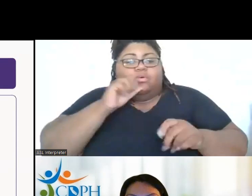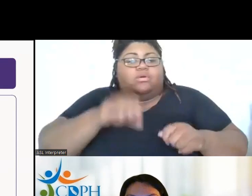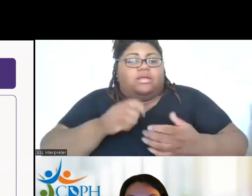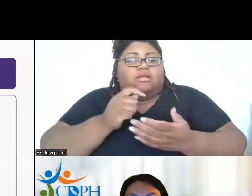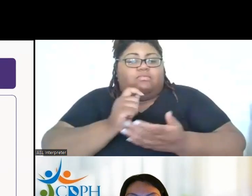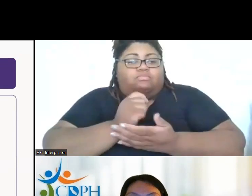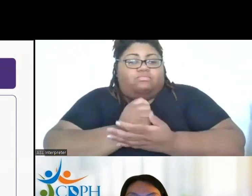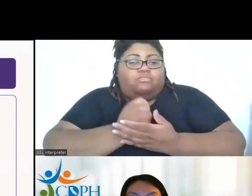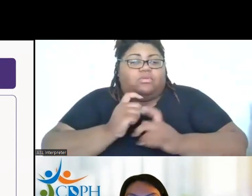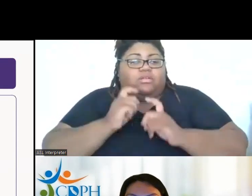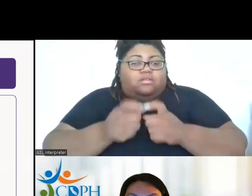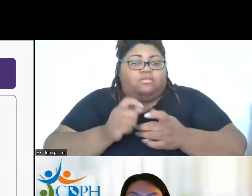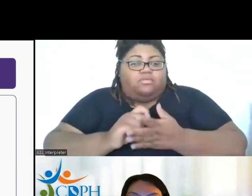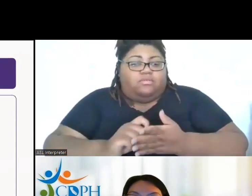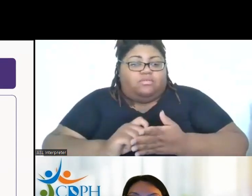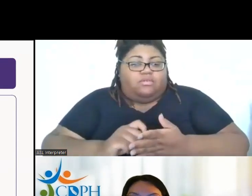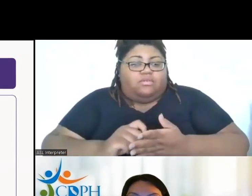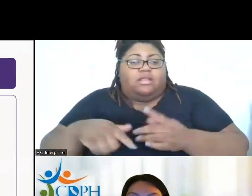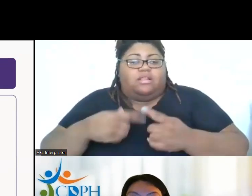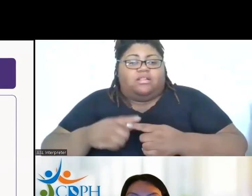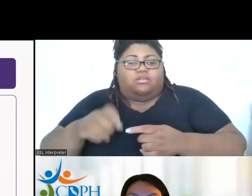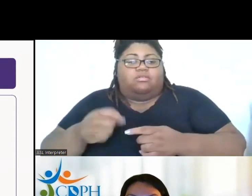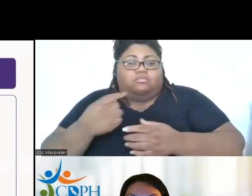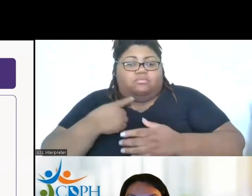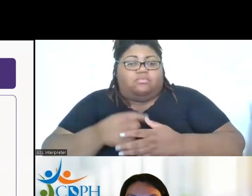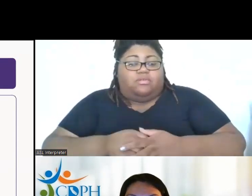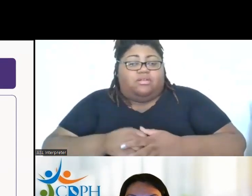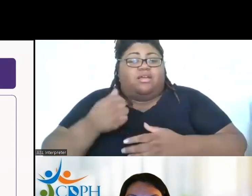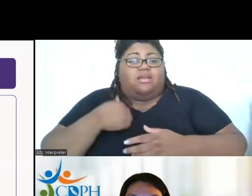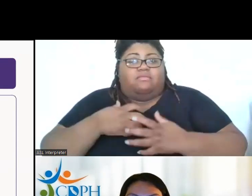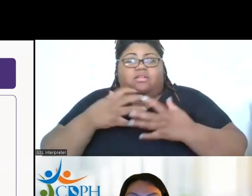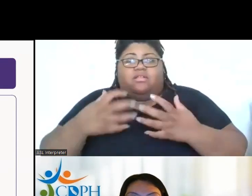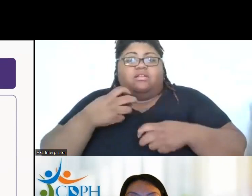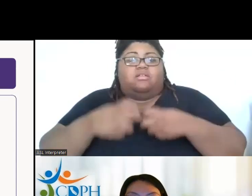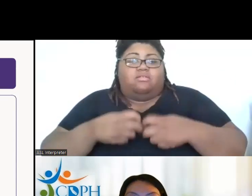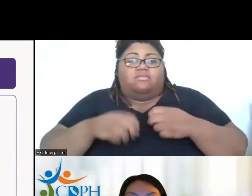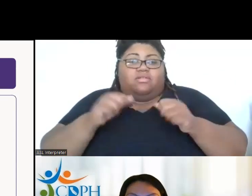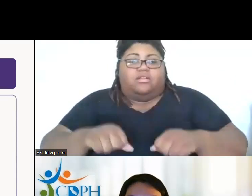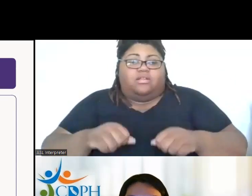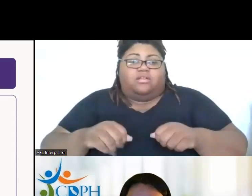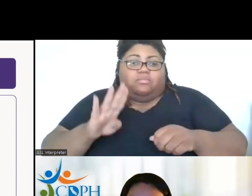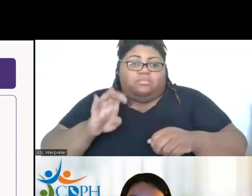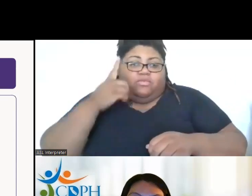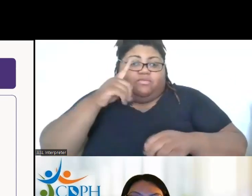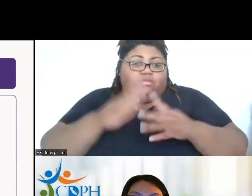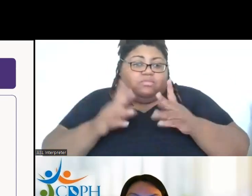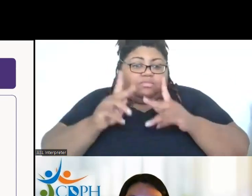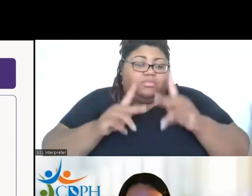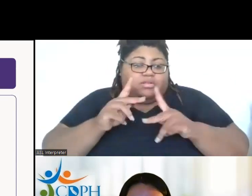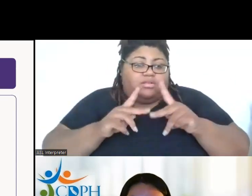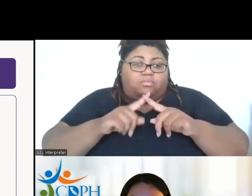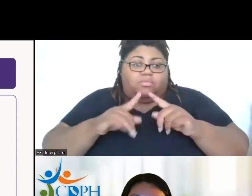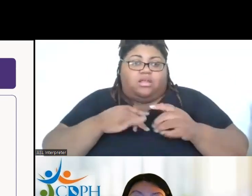up the medicine. So I just have a lot of empathy for how difficult this voyage can be for people. But again, I just want to